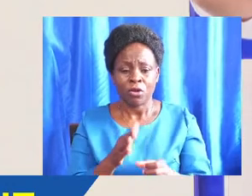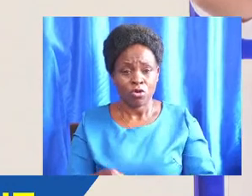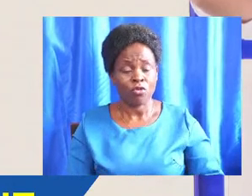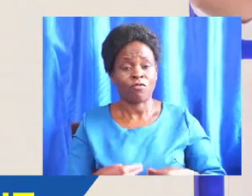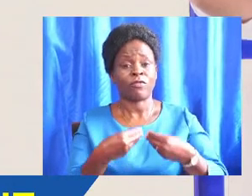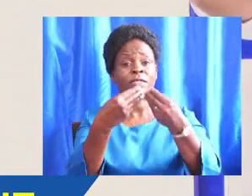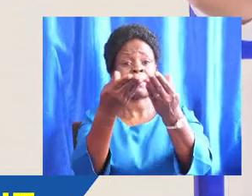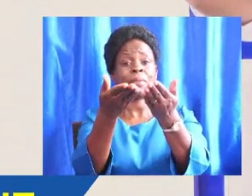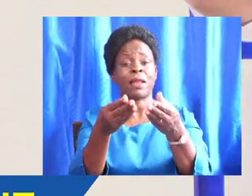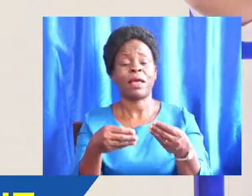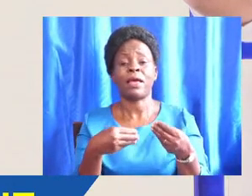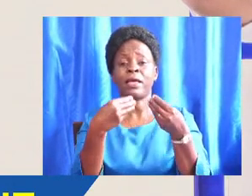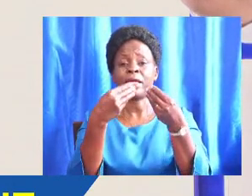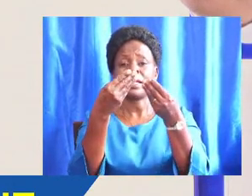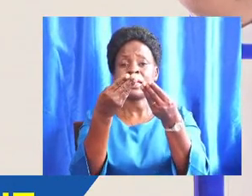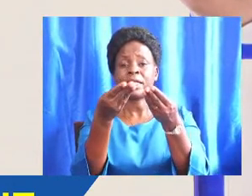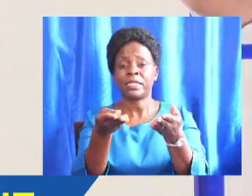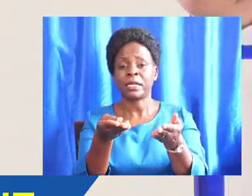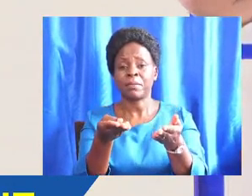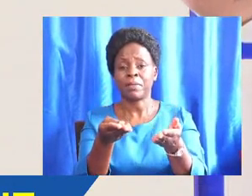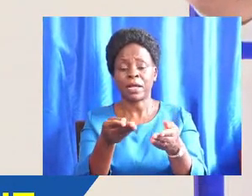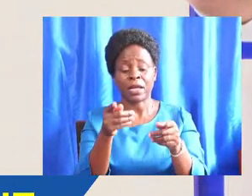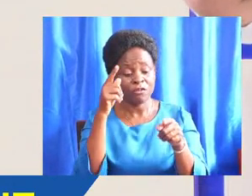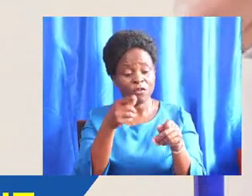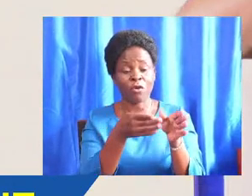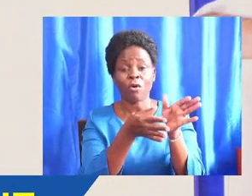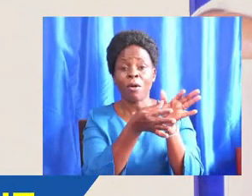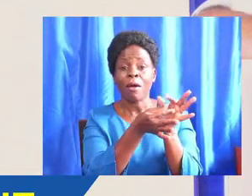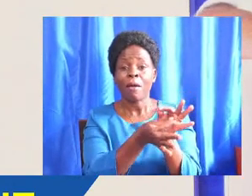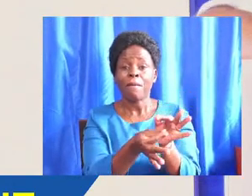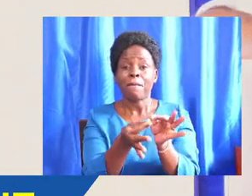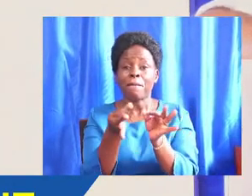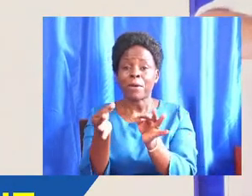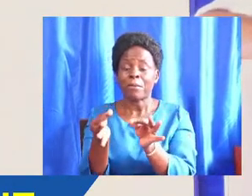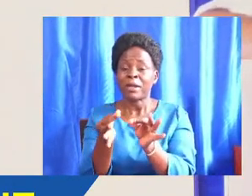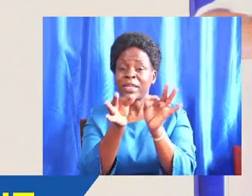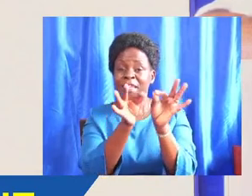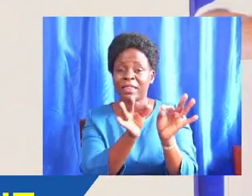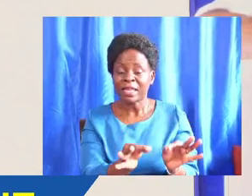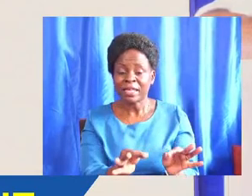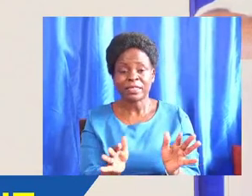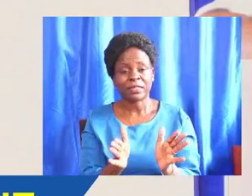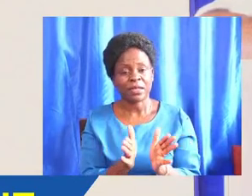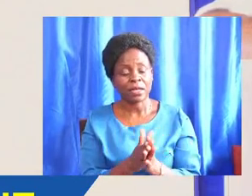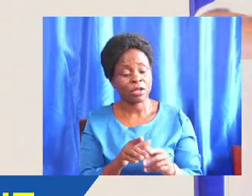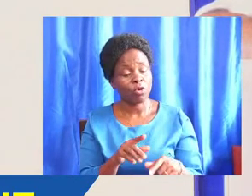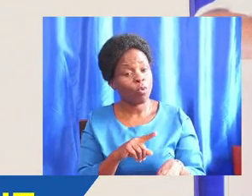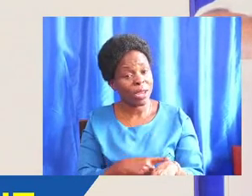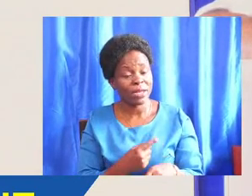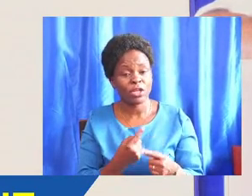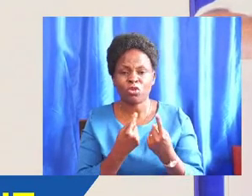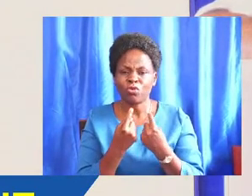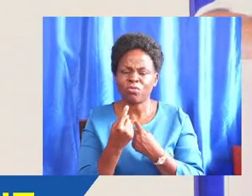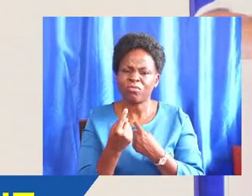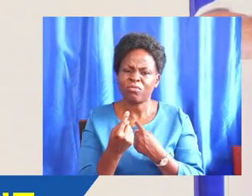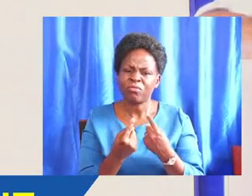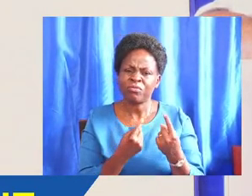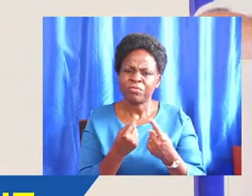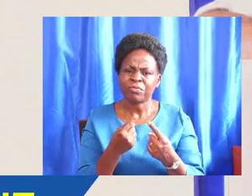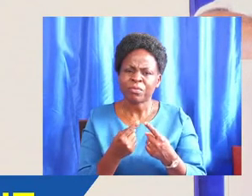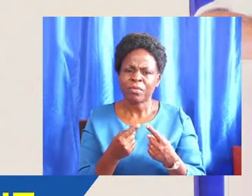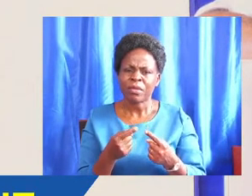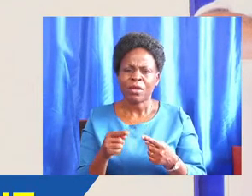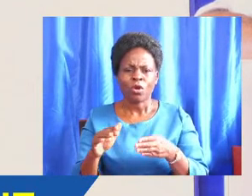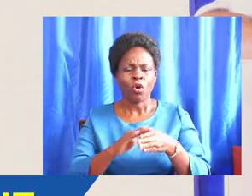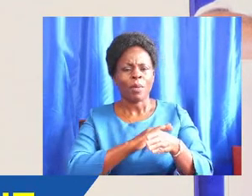for the high-end properties or products. When it comes to the